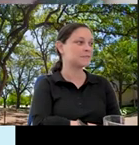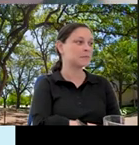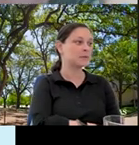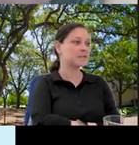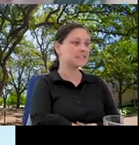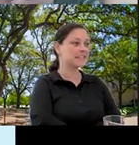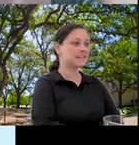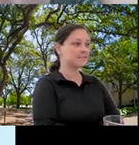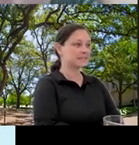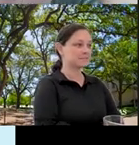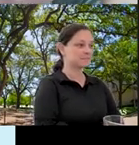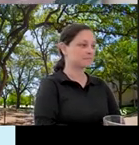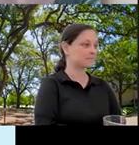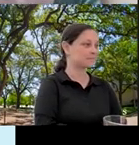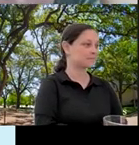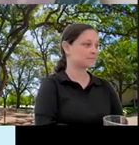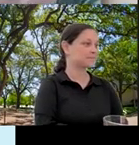and 4 people said often.